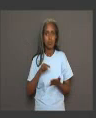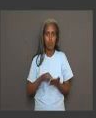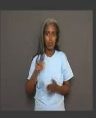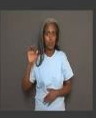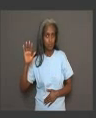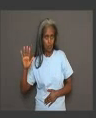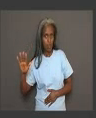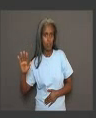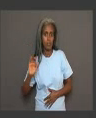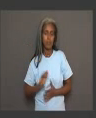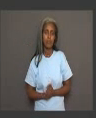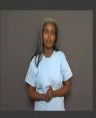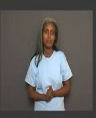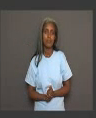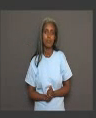18.5.